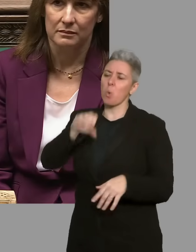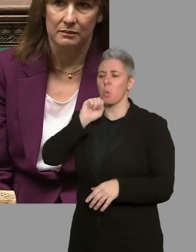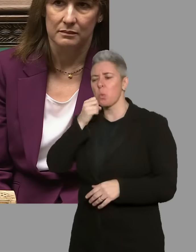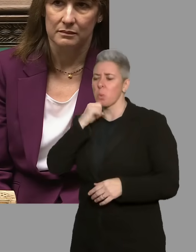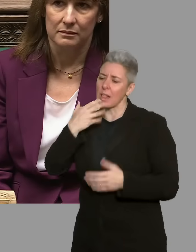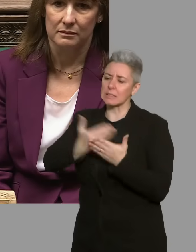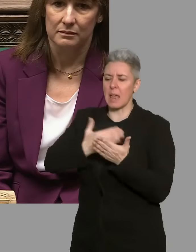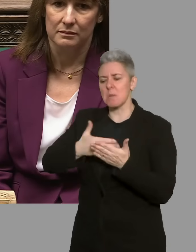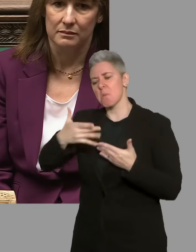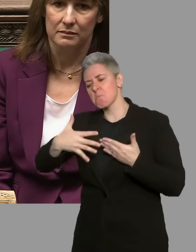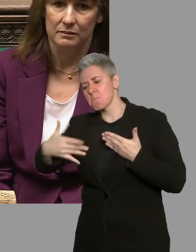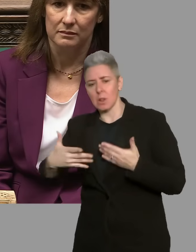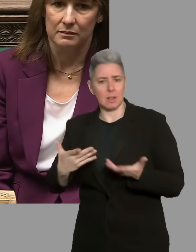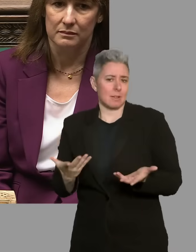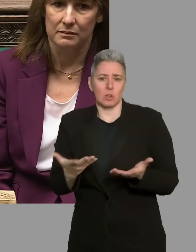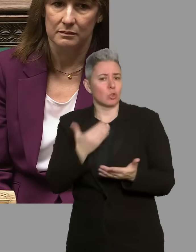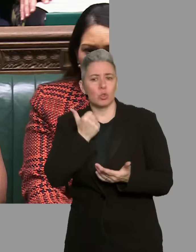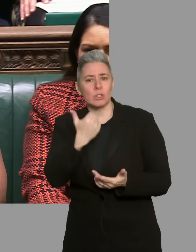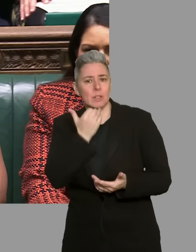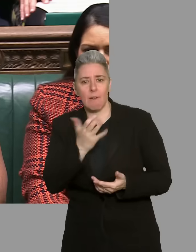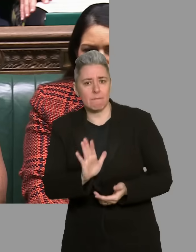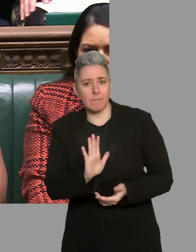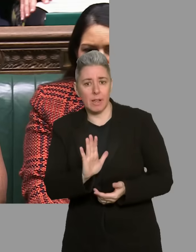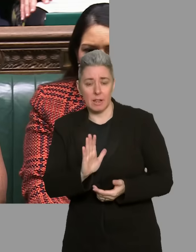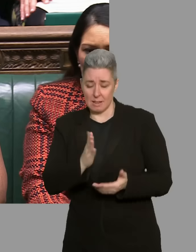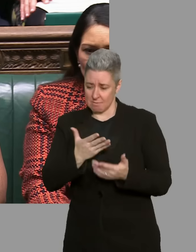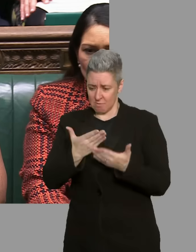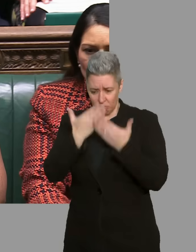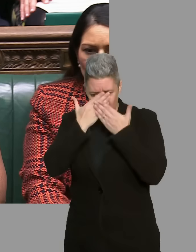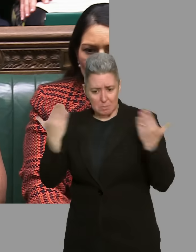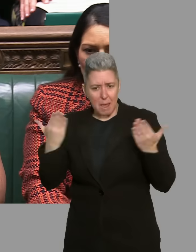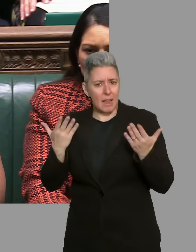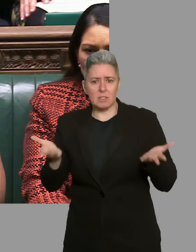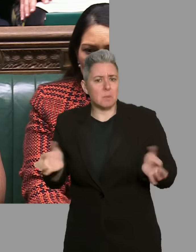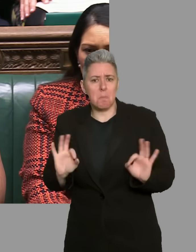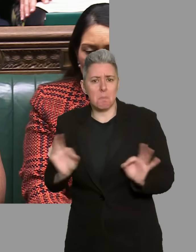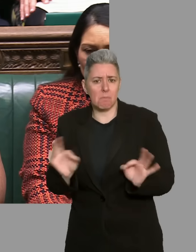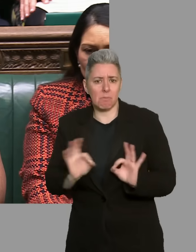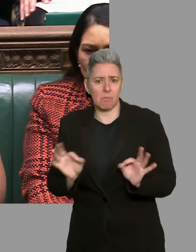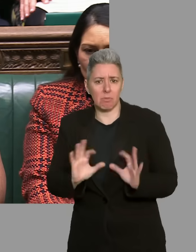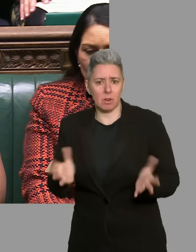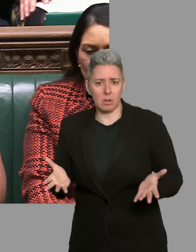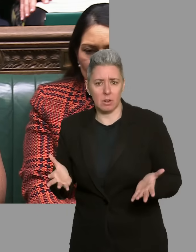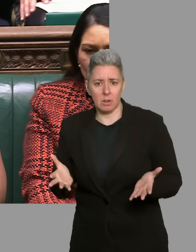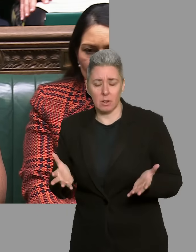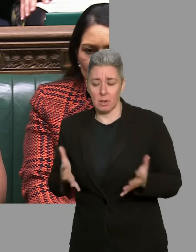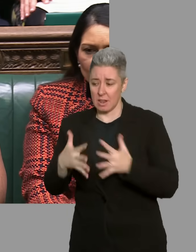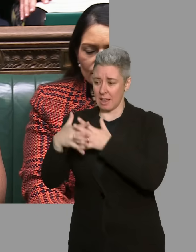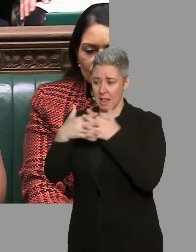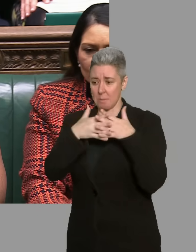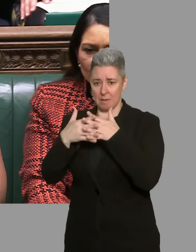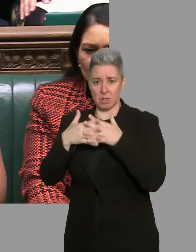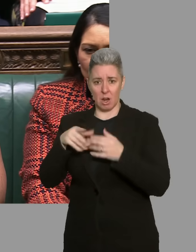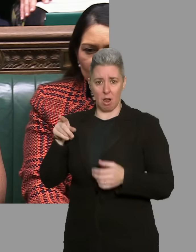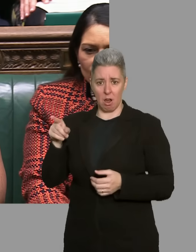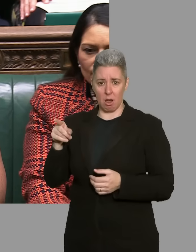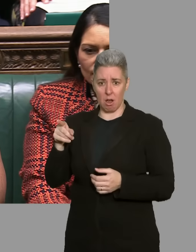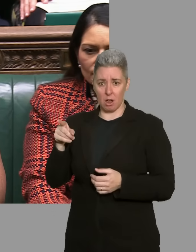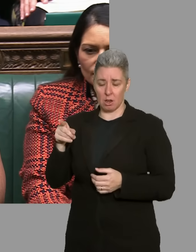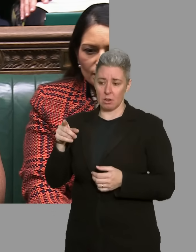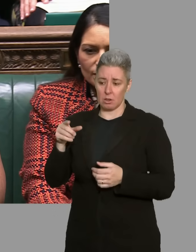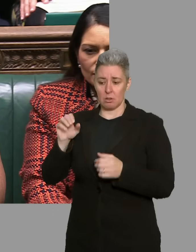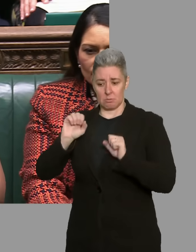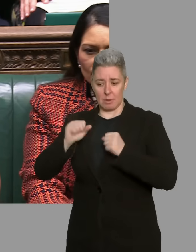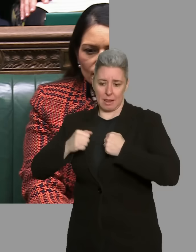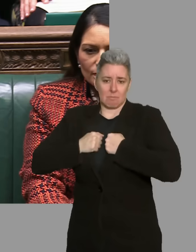represent. Mr. Speaker, the US is Britain's closest military ally. However, we are clear that